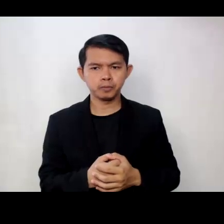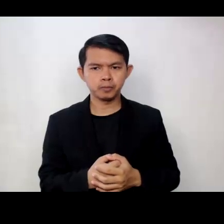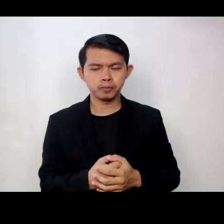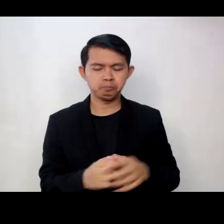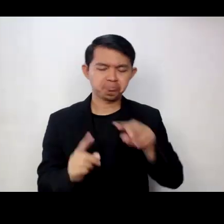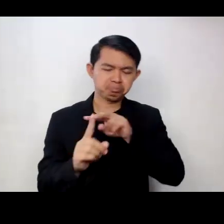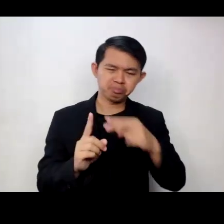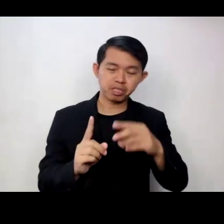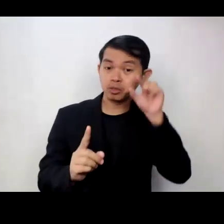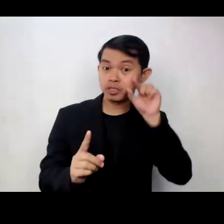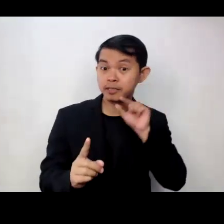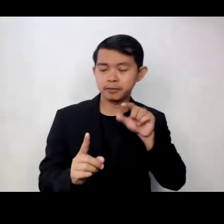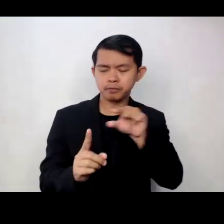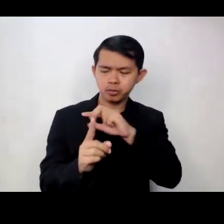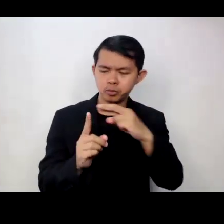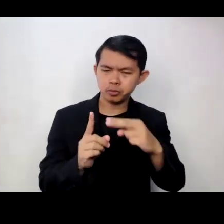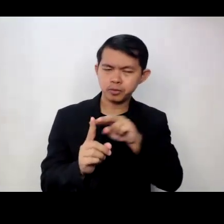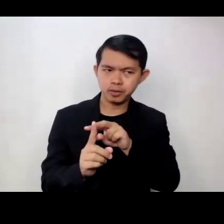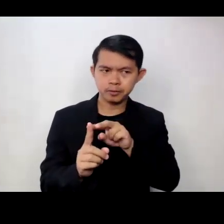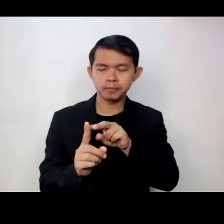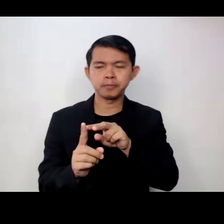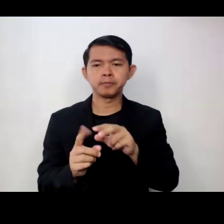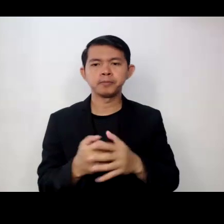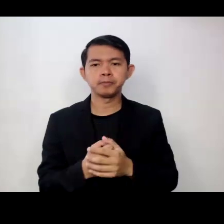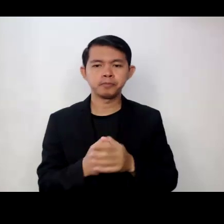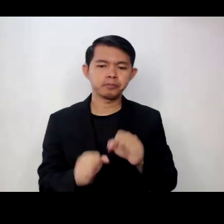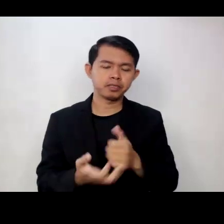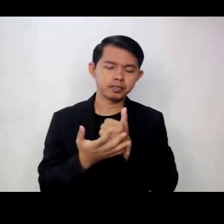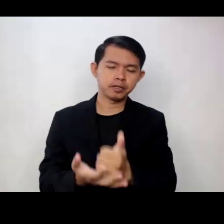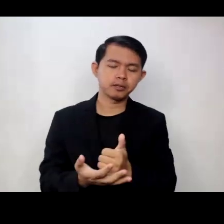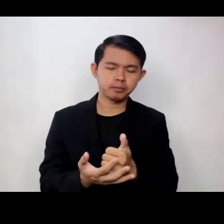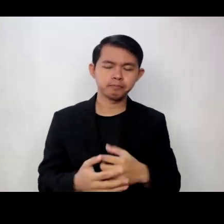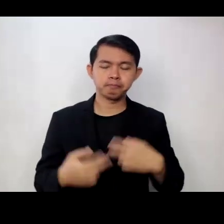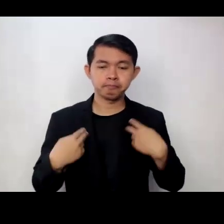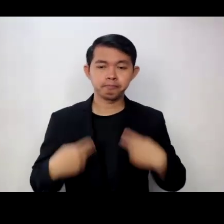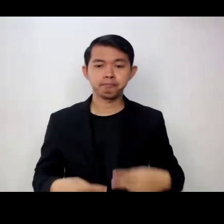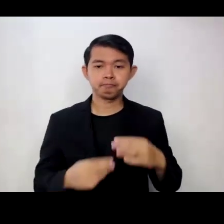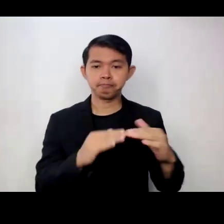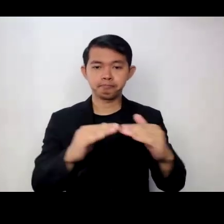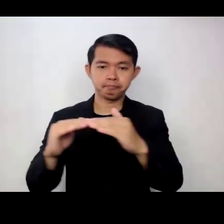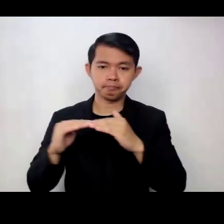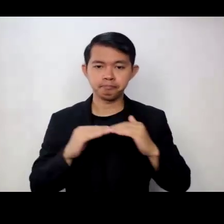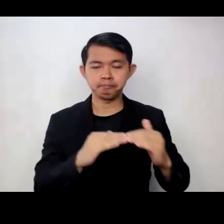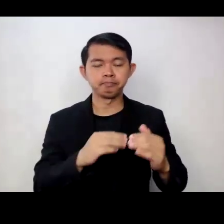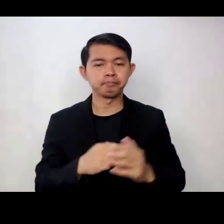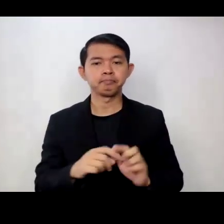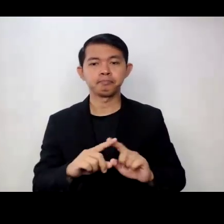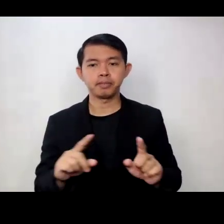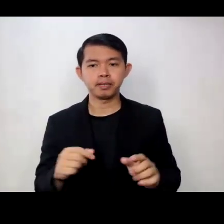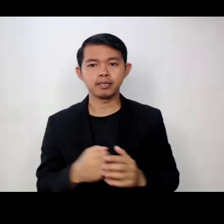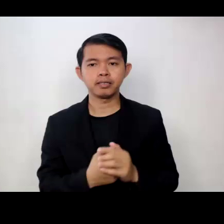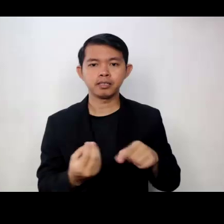gender both as a sort of axis of health inequalities, but in terms of the